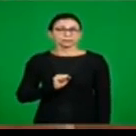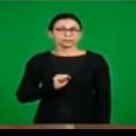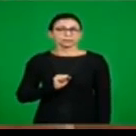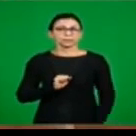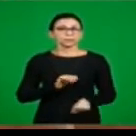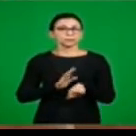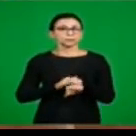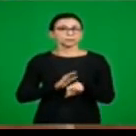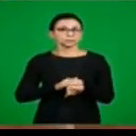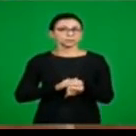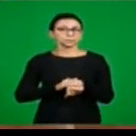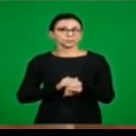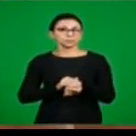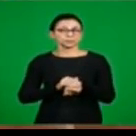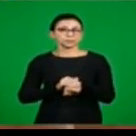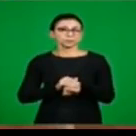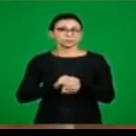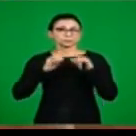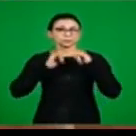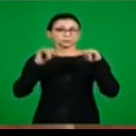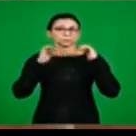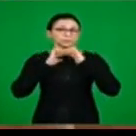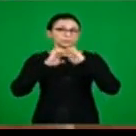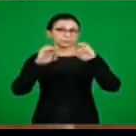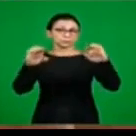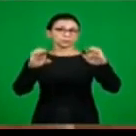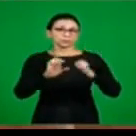anything great.